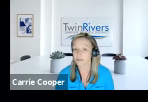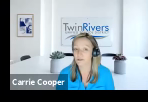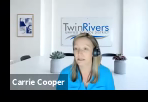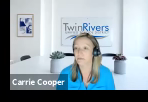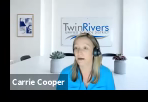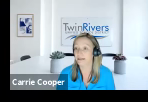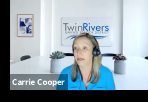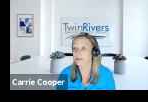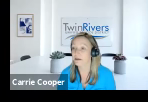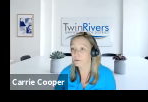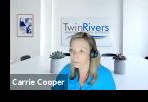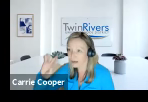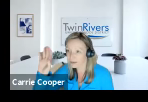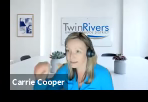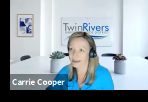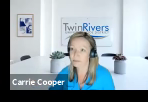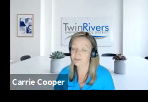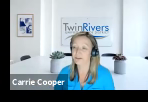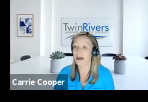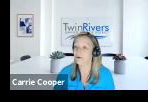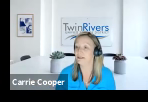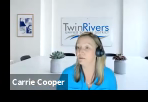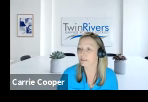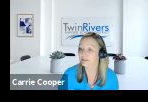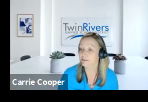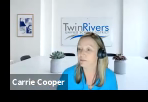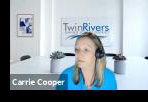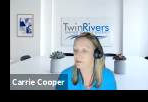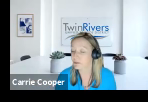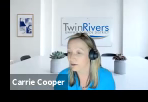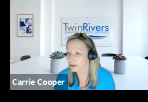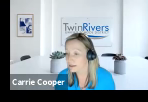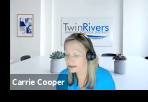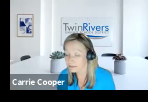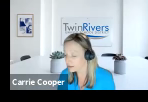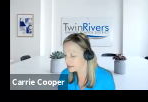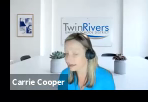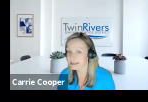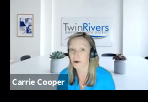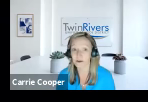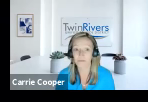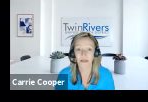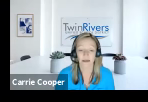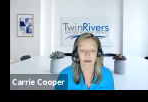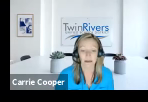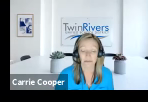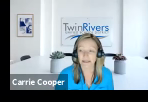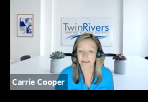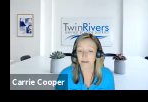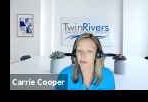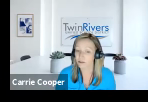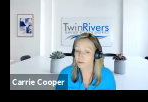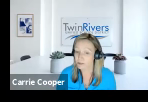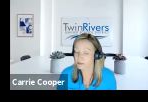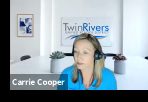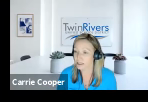and introduce them by name, and they will wave at the camera for now, and you will be hearing from them throughout about the next hour. As I